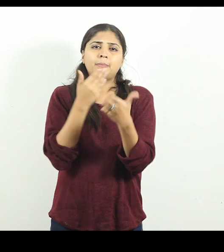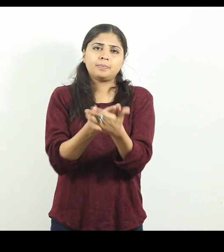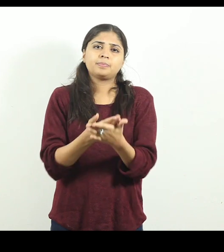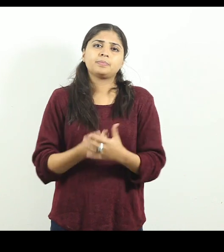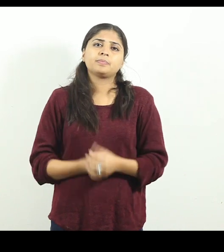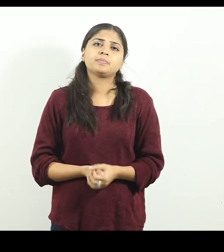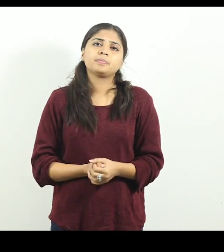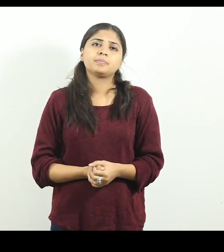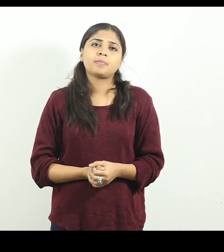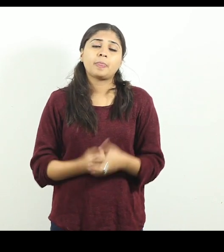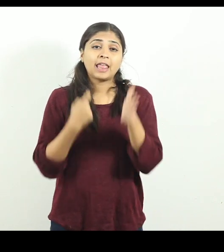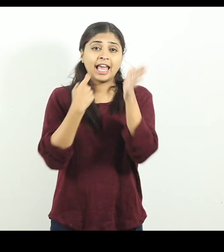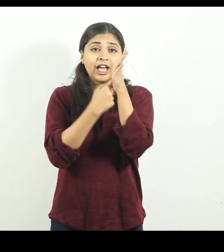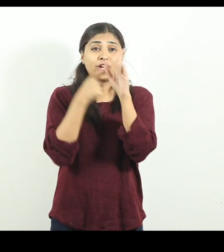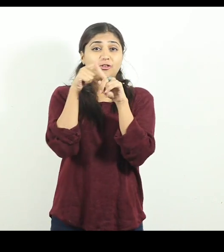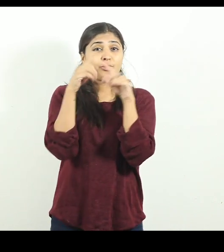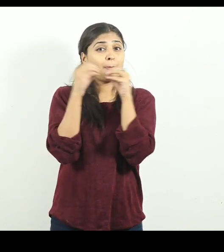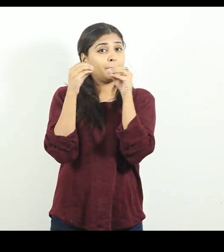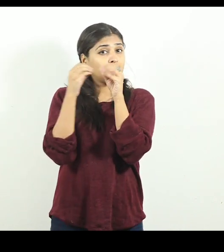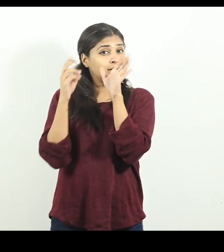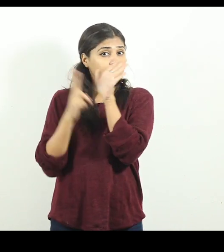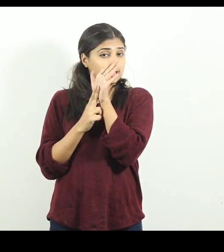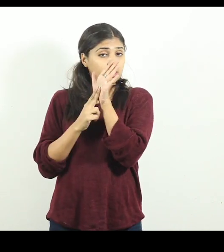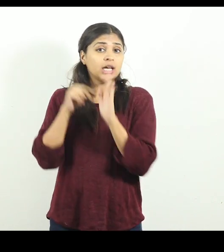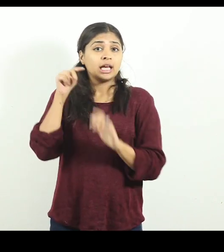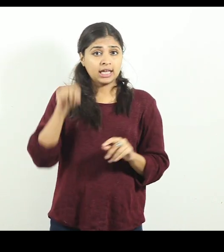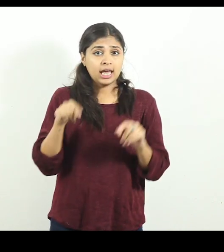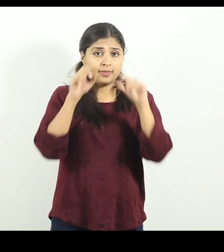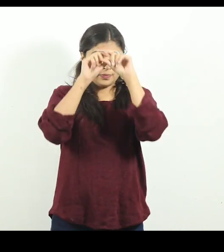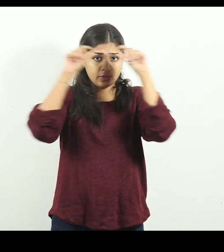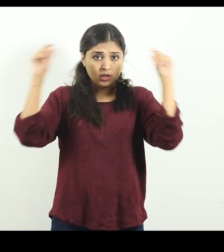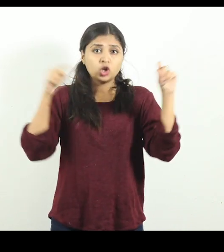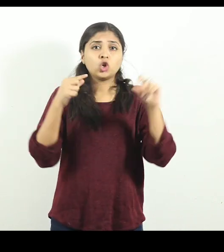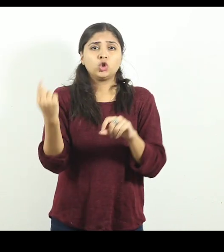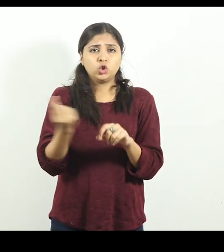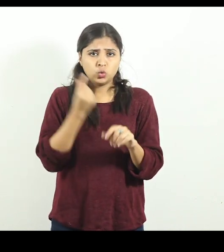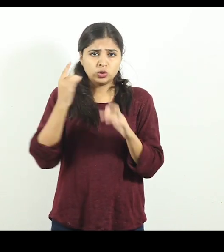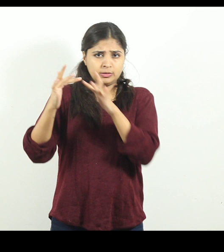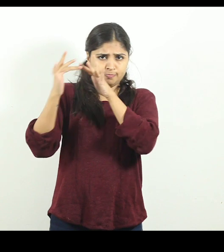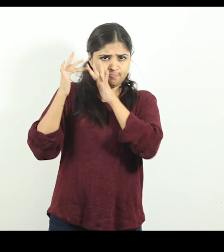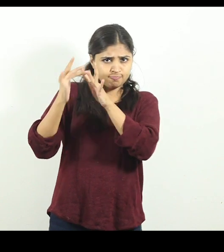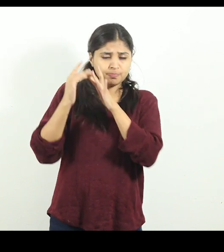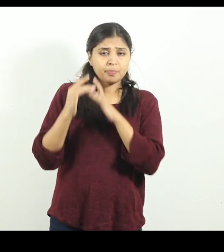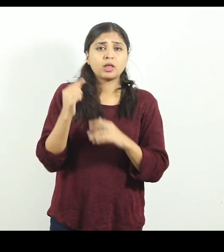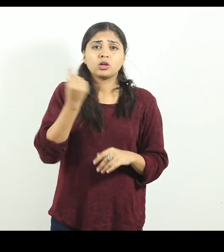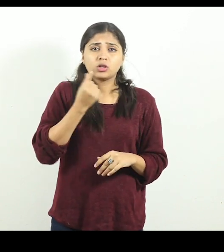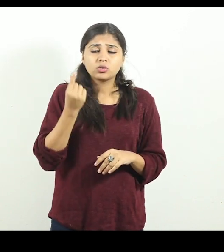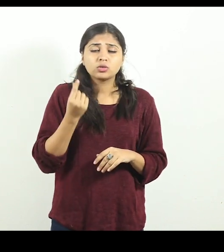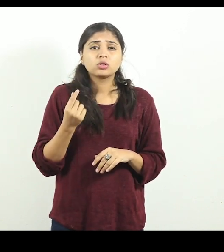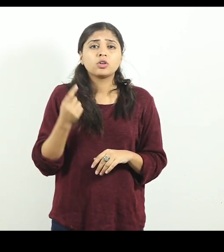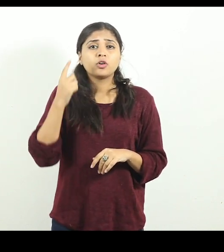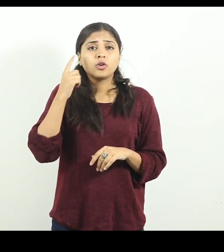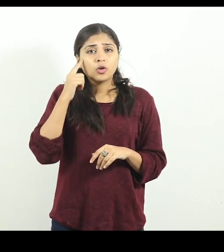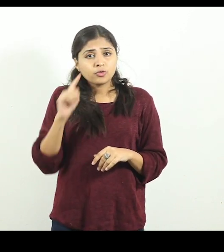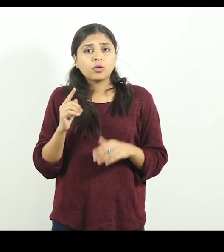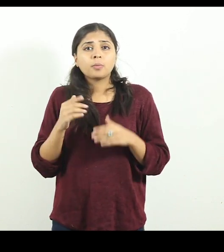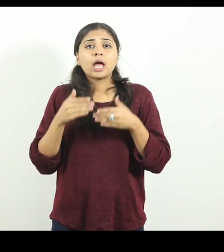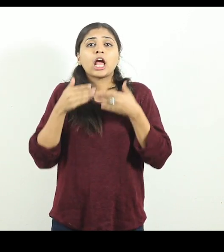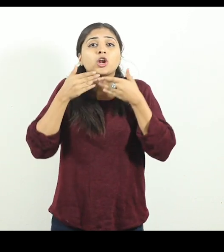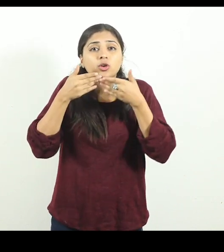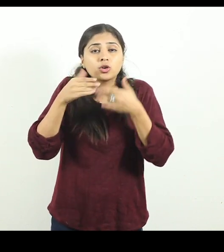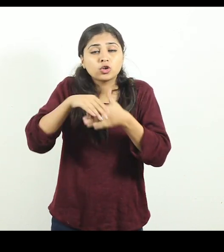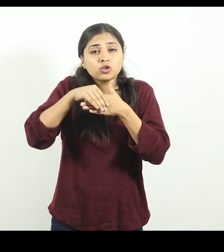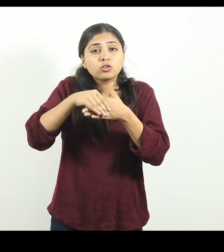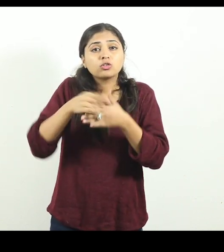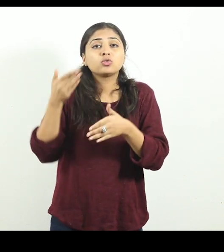The ribbon. The ribbon is a user interface element which was introduced with Microsoft Office